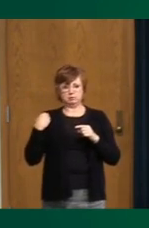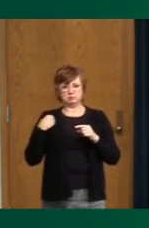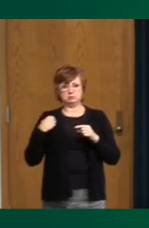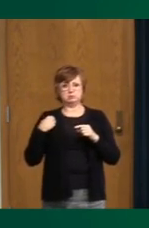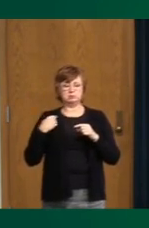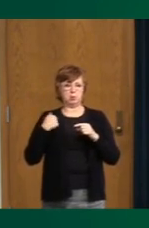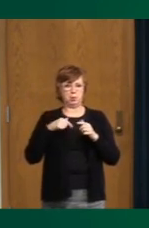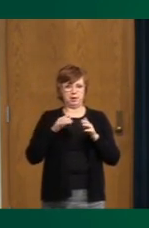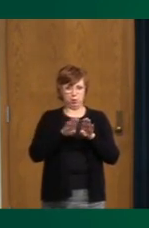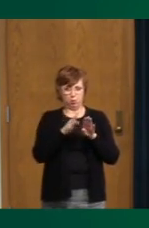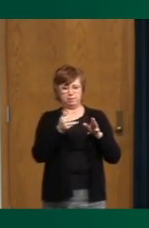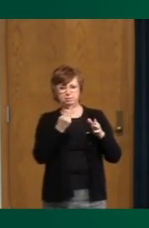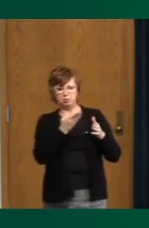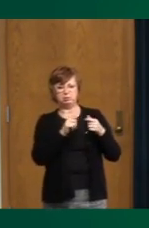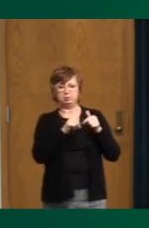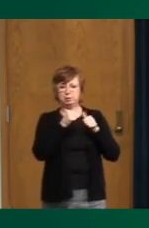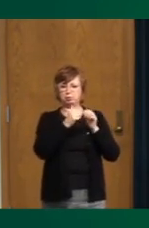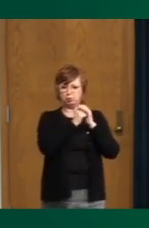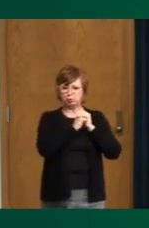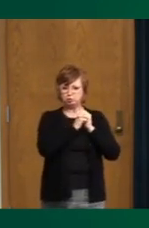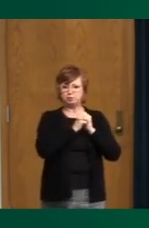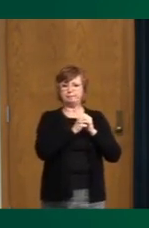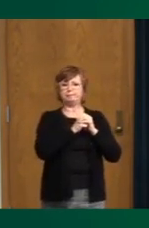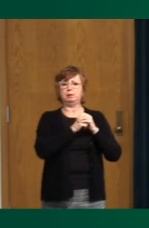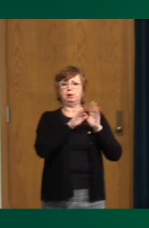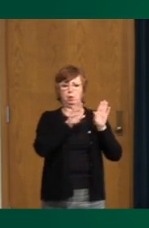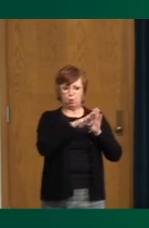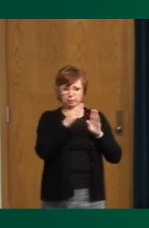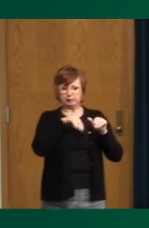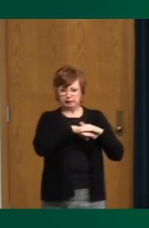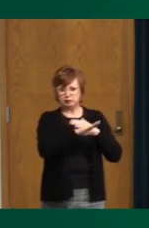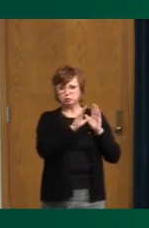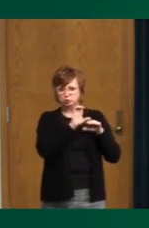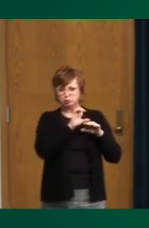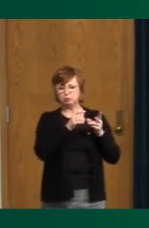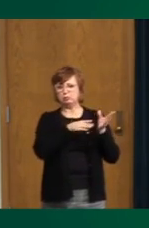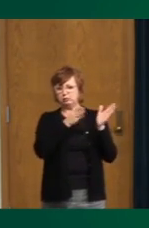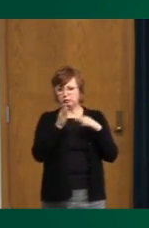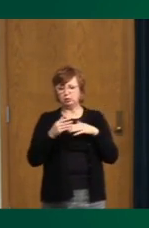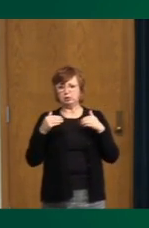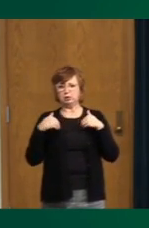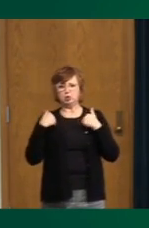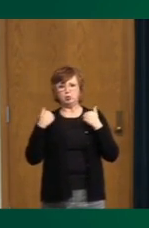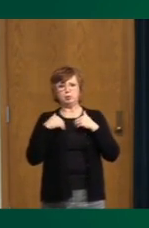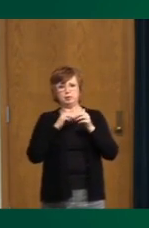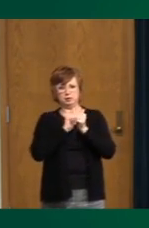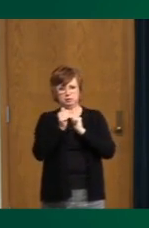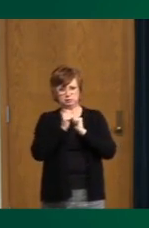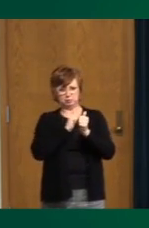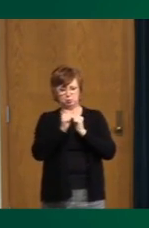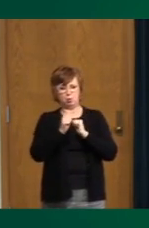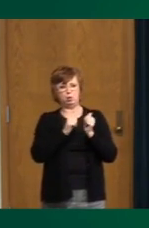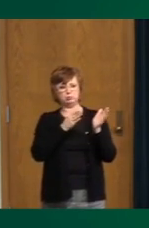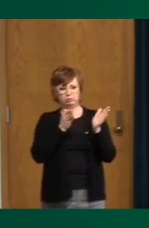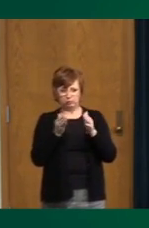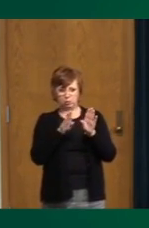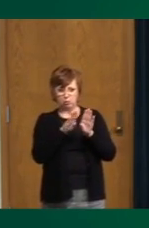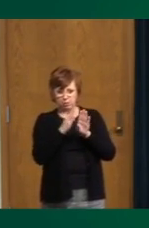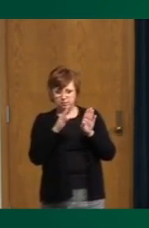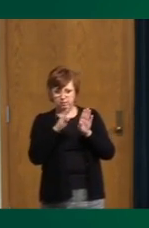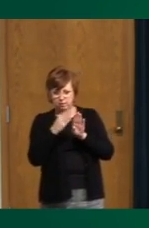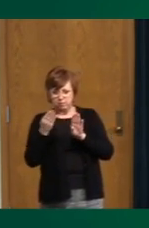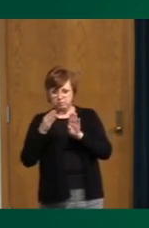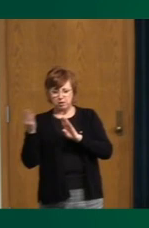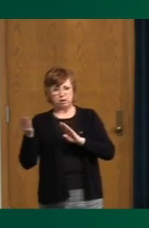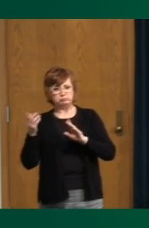youth athletics, our worship services, other things that we want to attend in our community. And we continue to have fairly